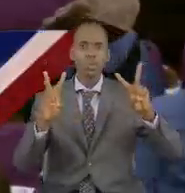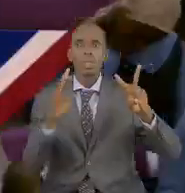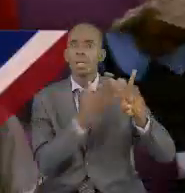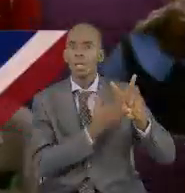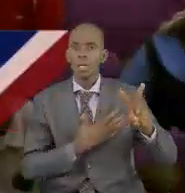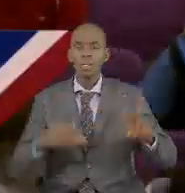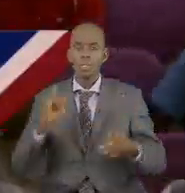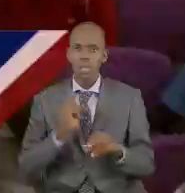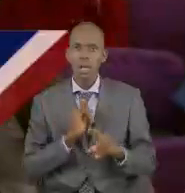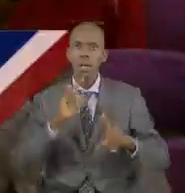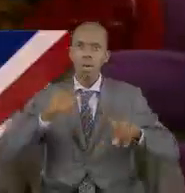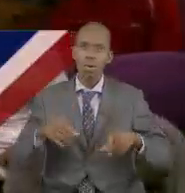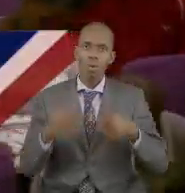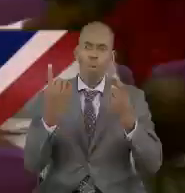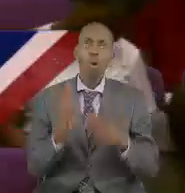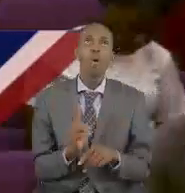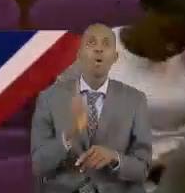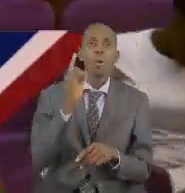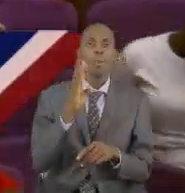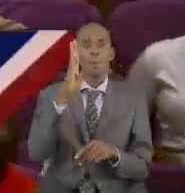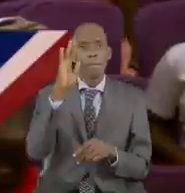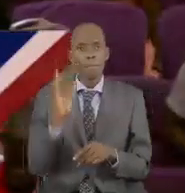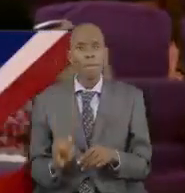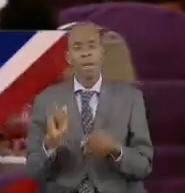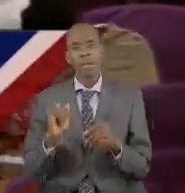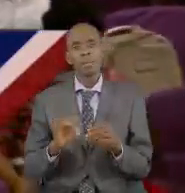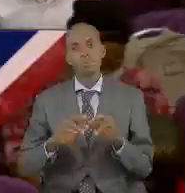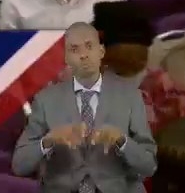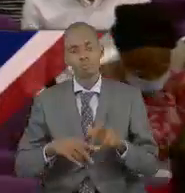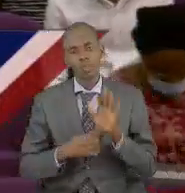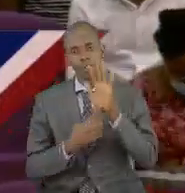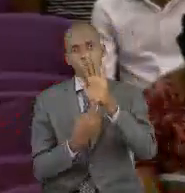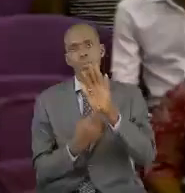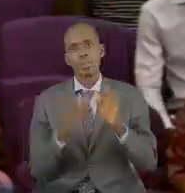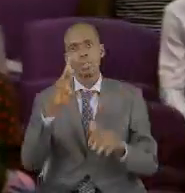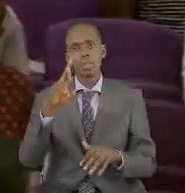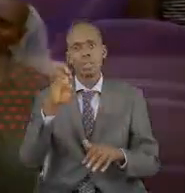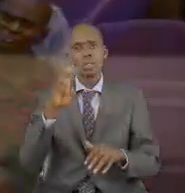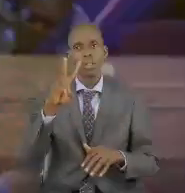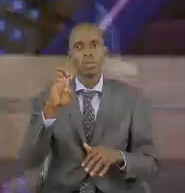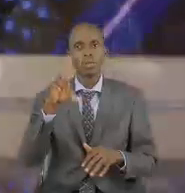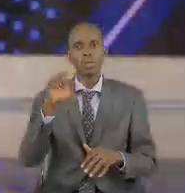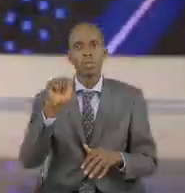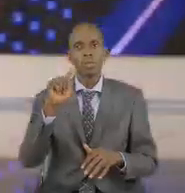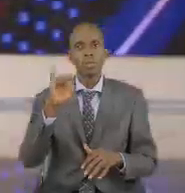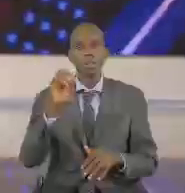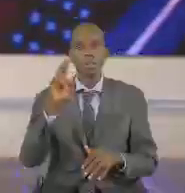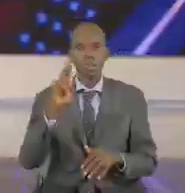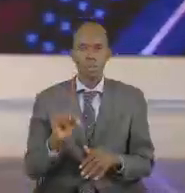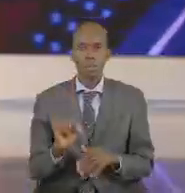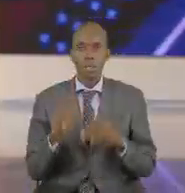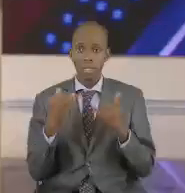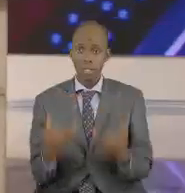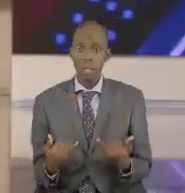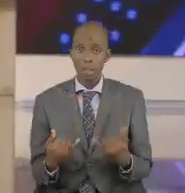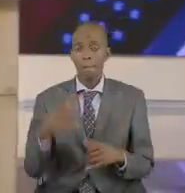went up by revelation. I went up by revelation. Now, Paul the apostle,